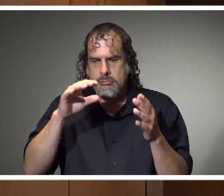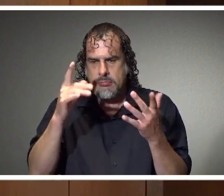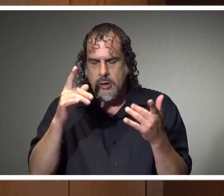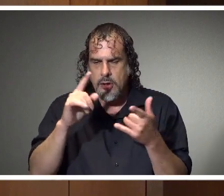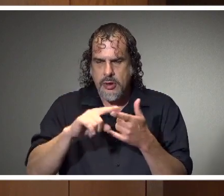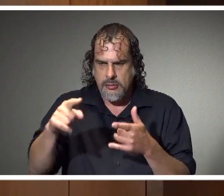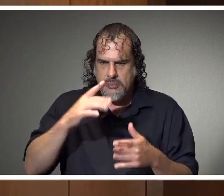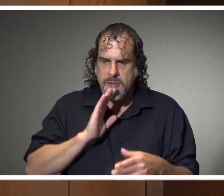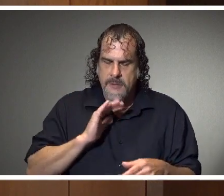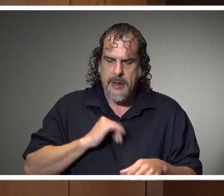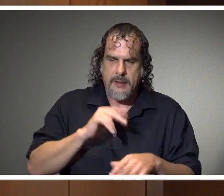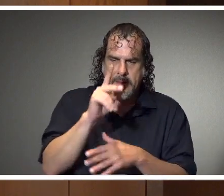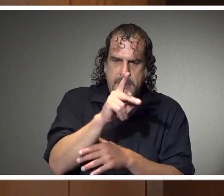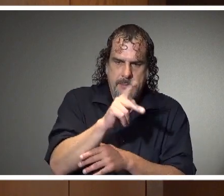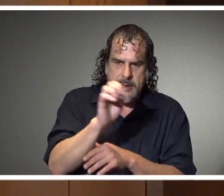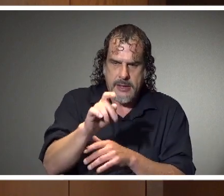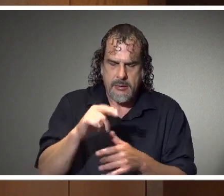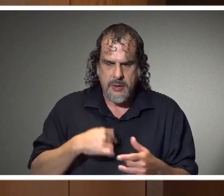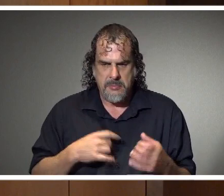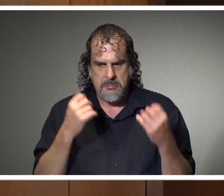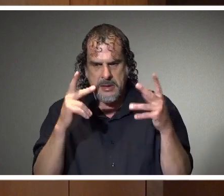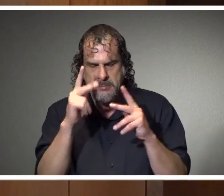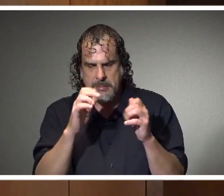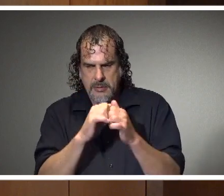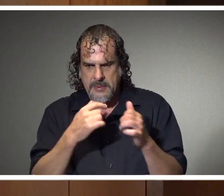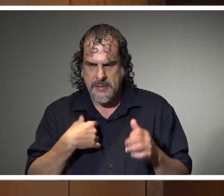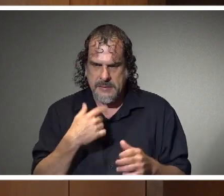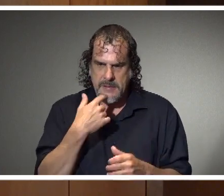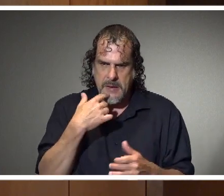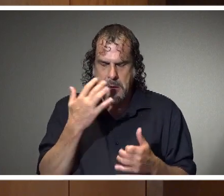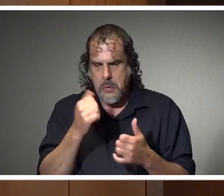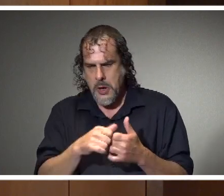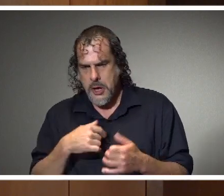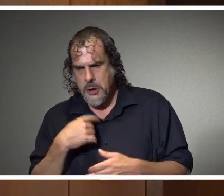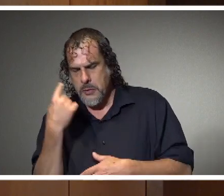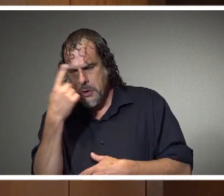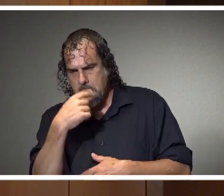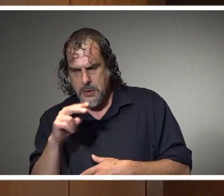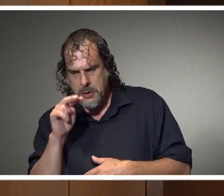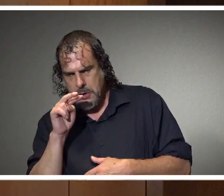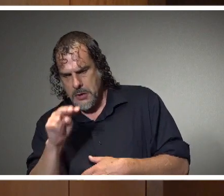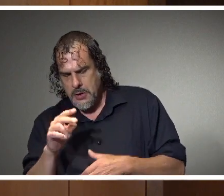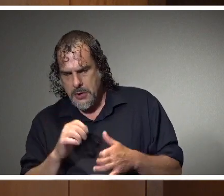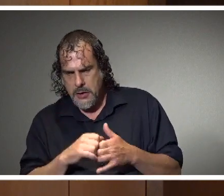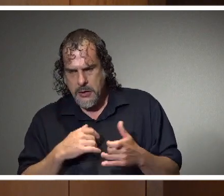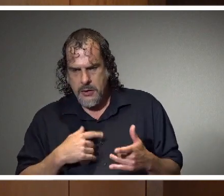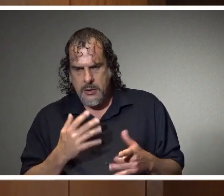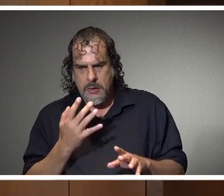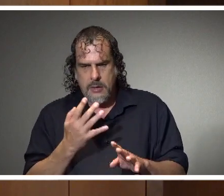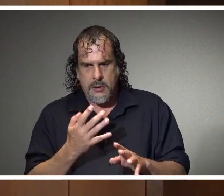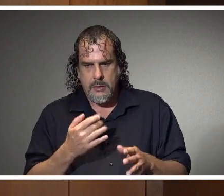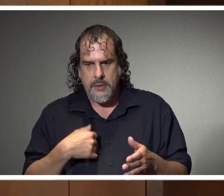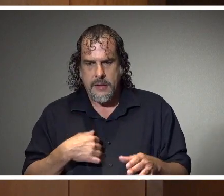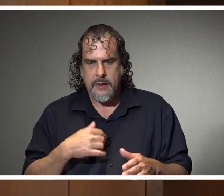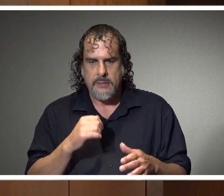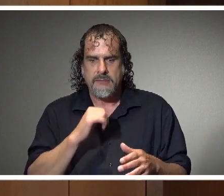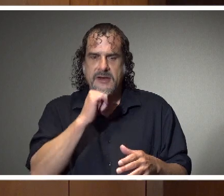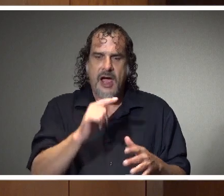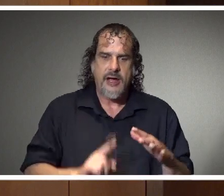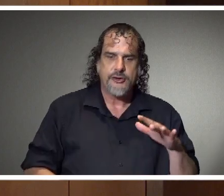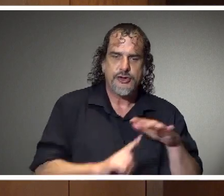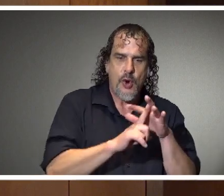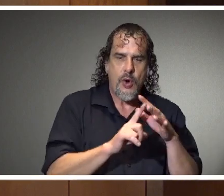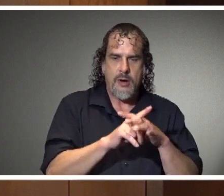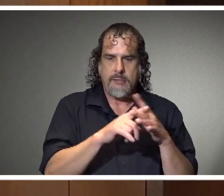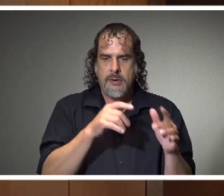had a lot of questions from people saying, well, why are we just looking to expanding the absentee options for in-person and